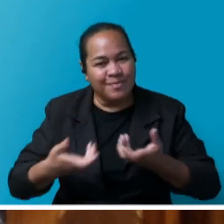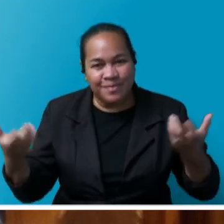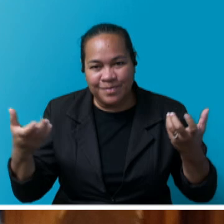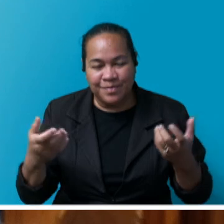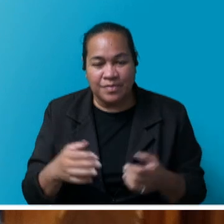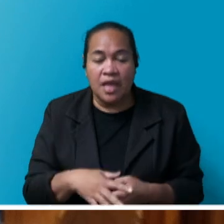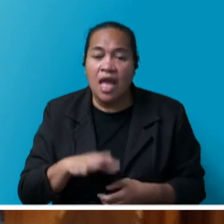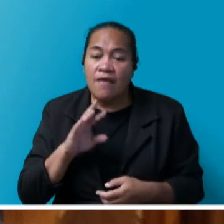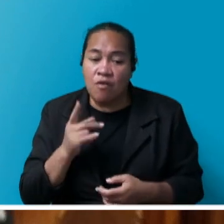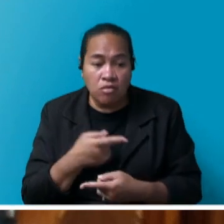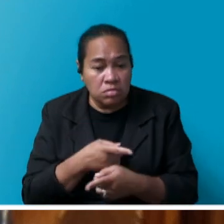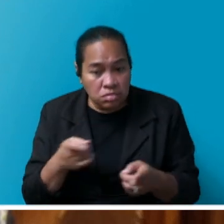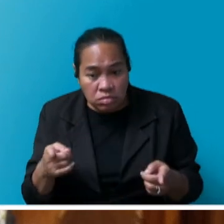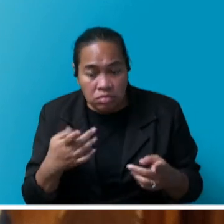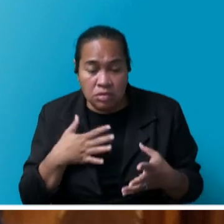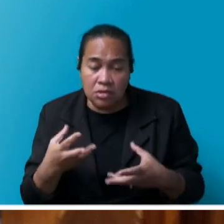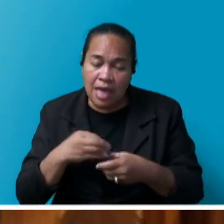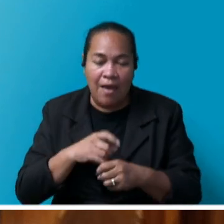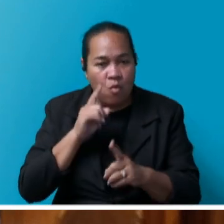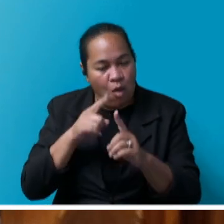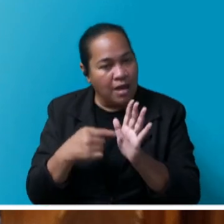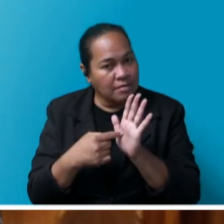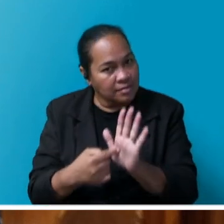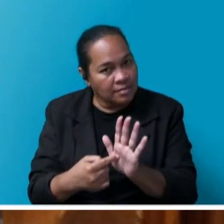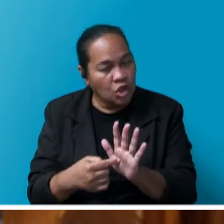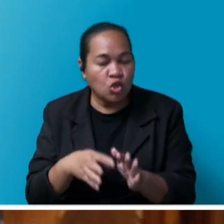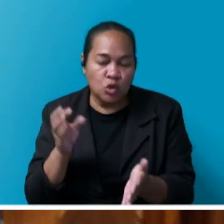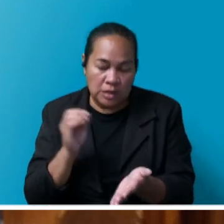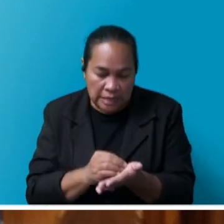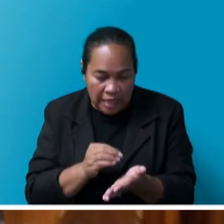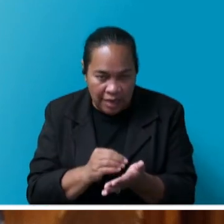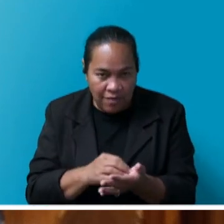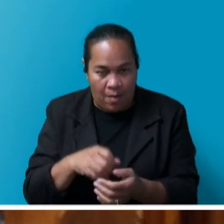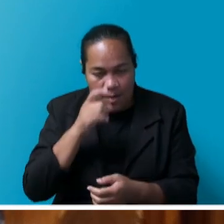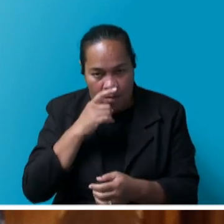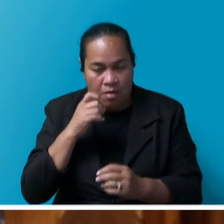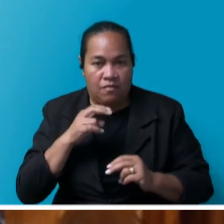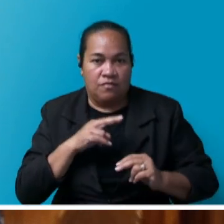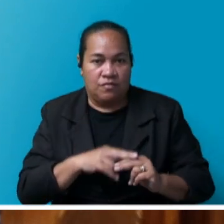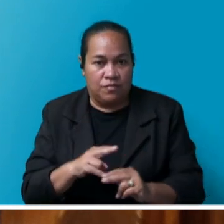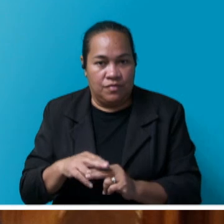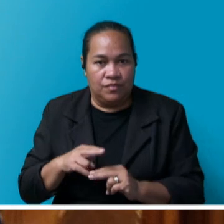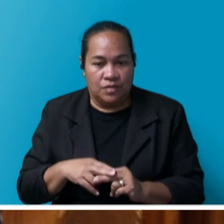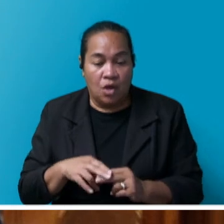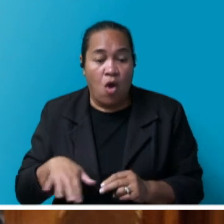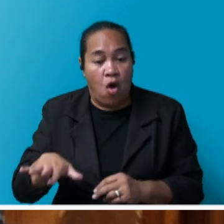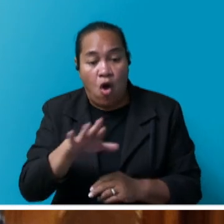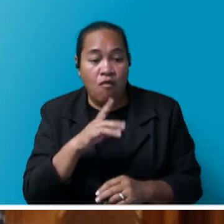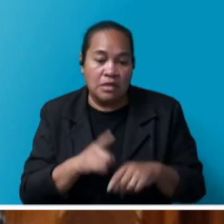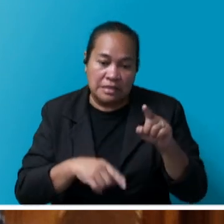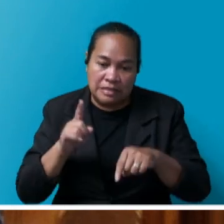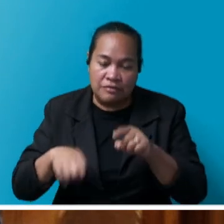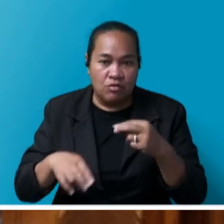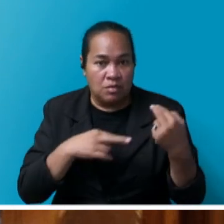yet to come, ultimately have one mandate: to serve in the best interest of our peoples. While we are appointed under various